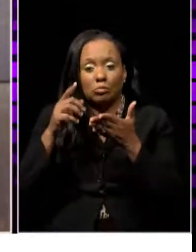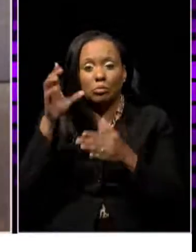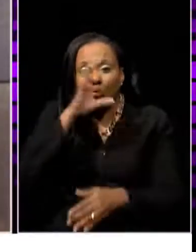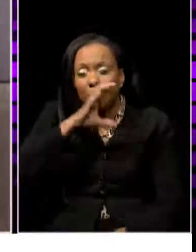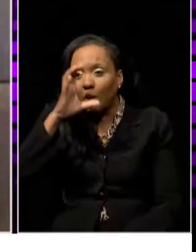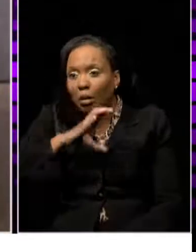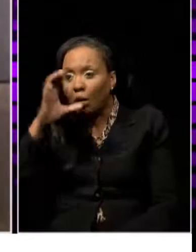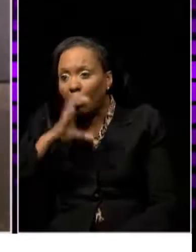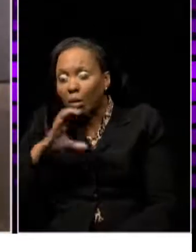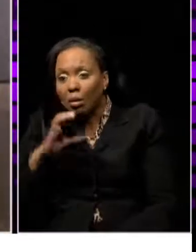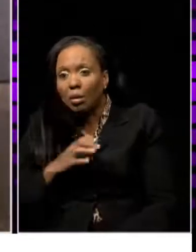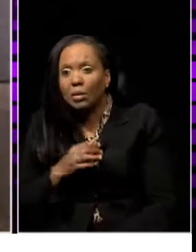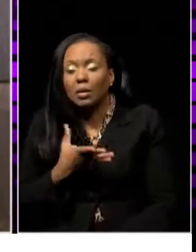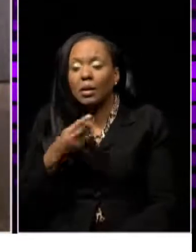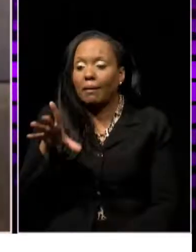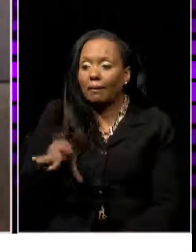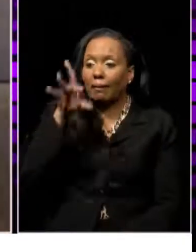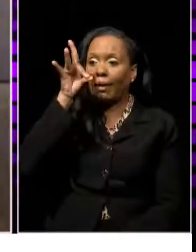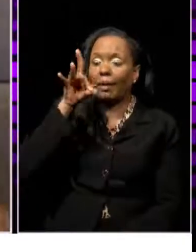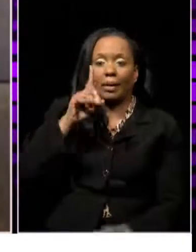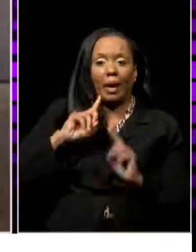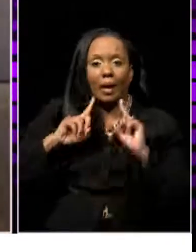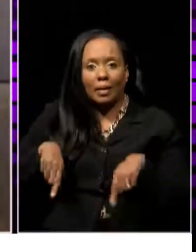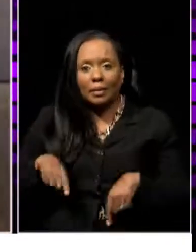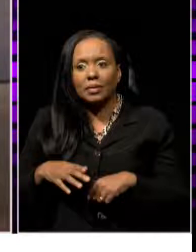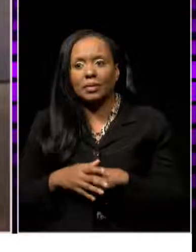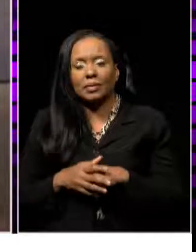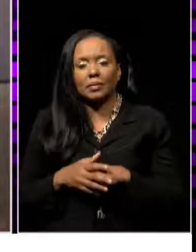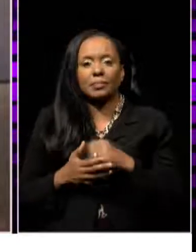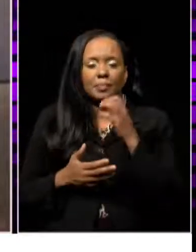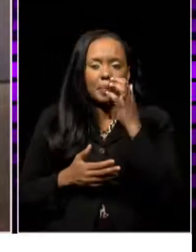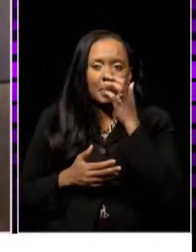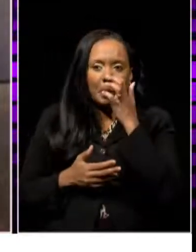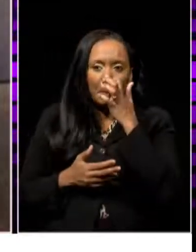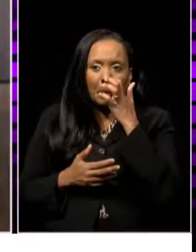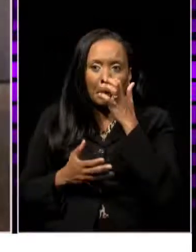not necessarily be age appropriate in terms of the language they're using,